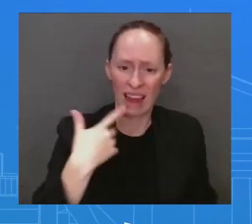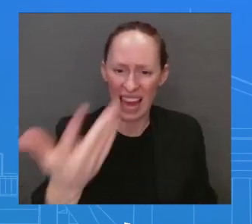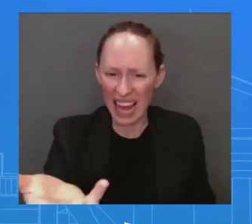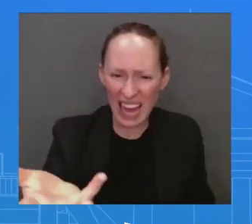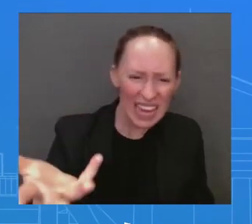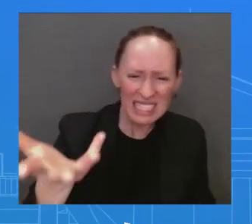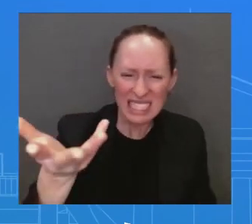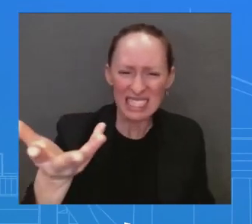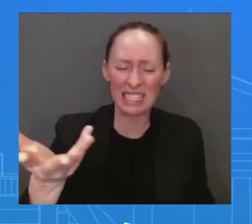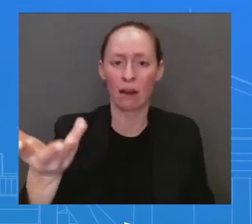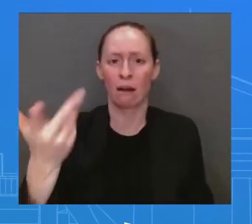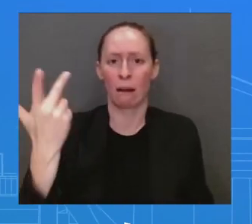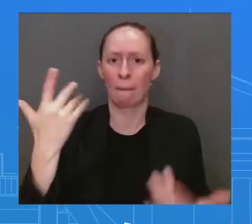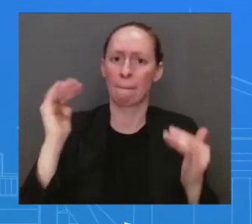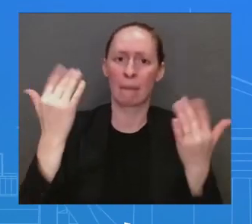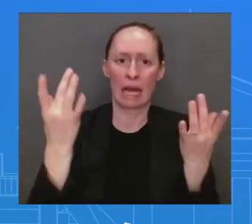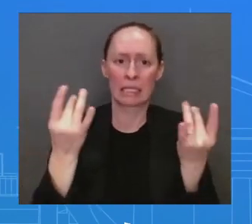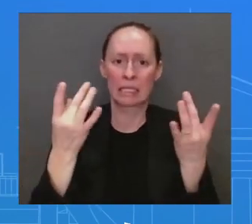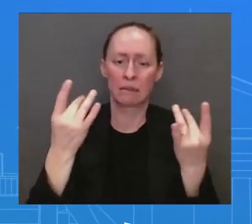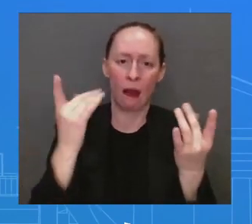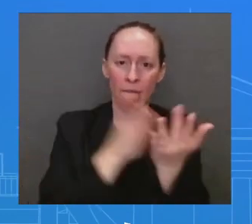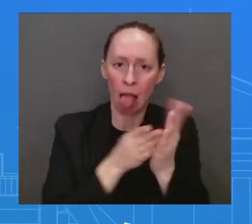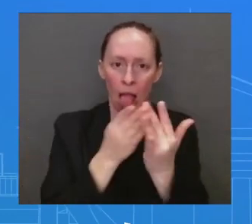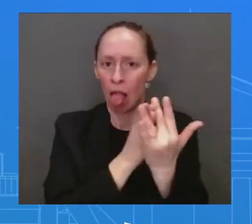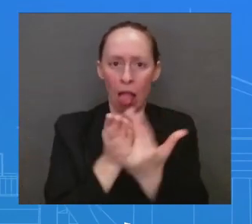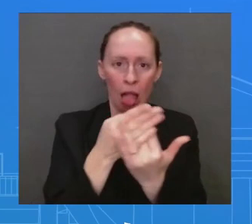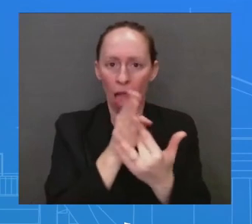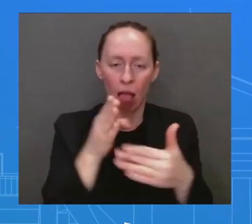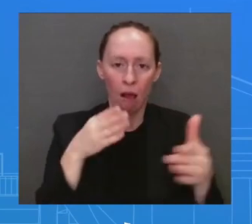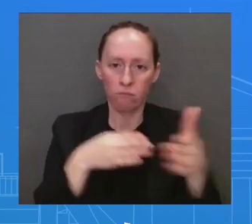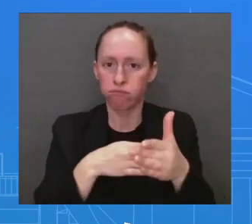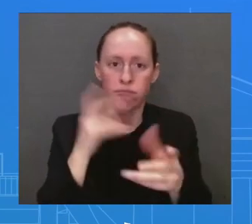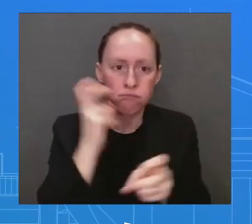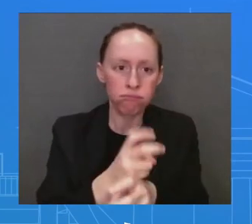for Congress shouldn't pass. Support this.